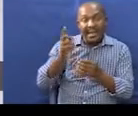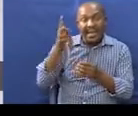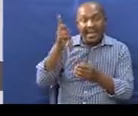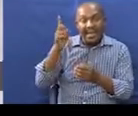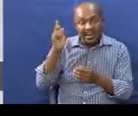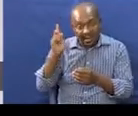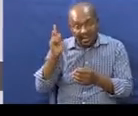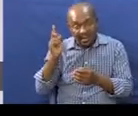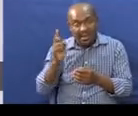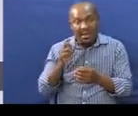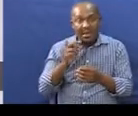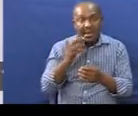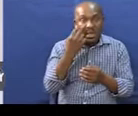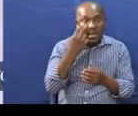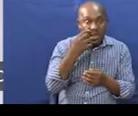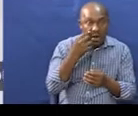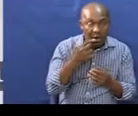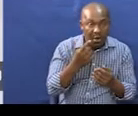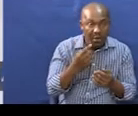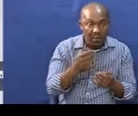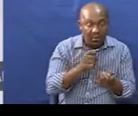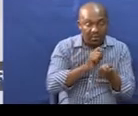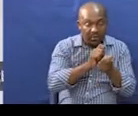the color, a series